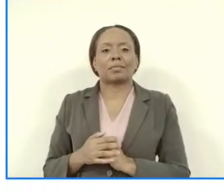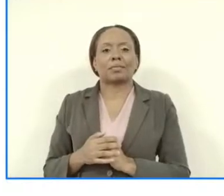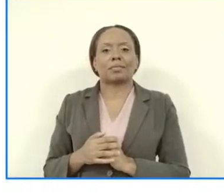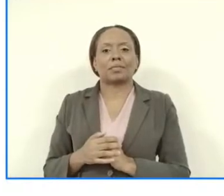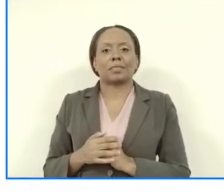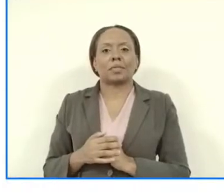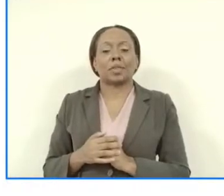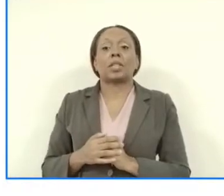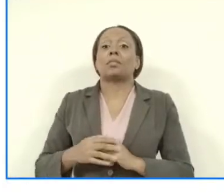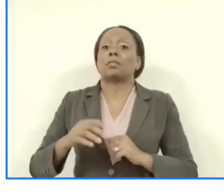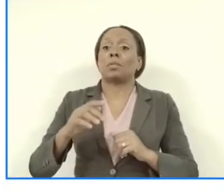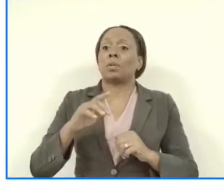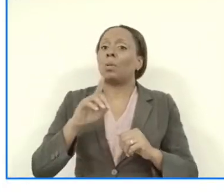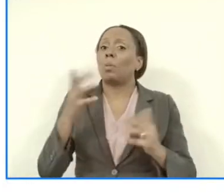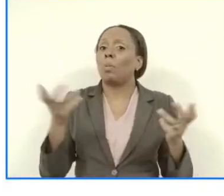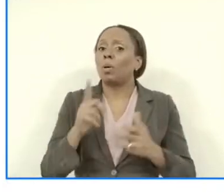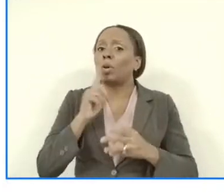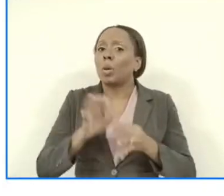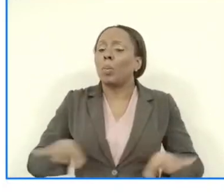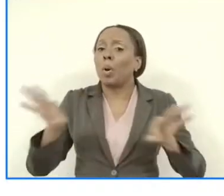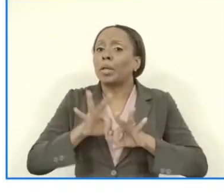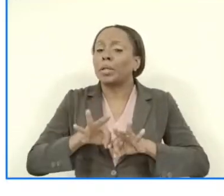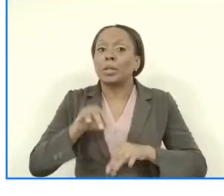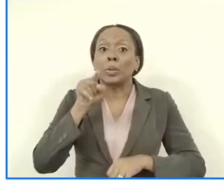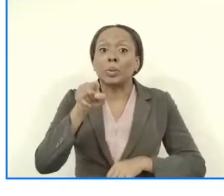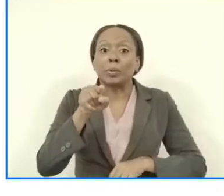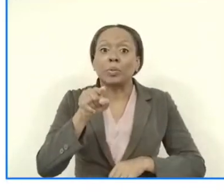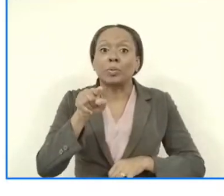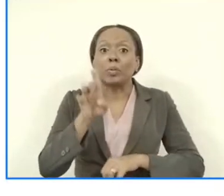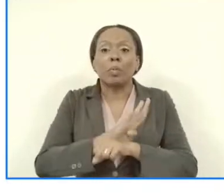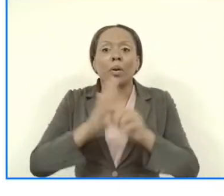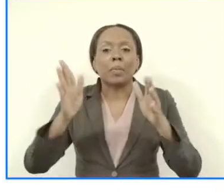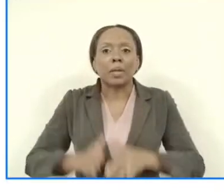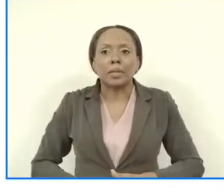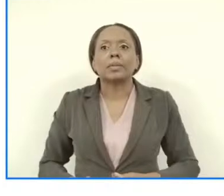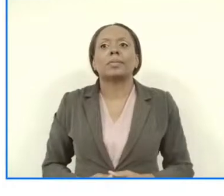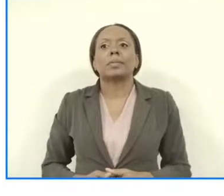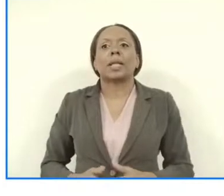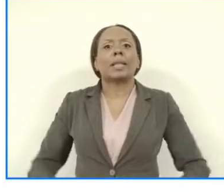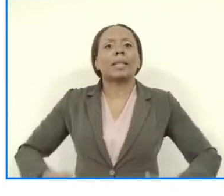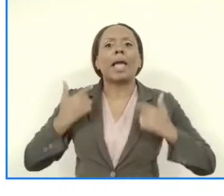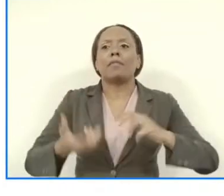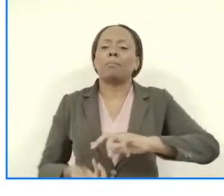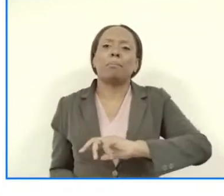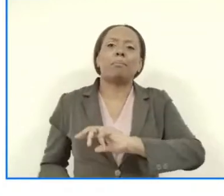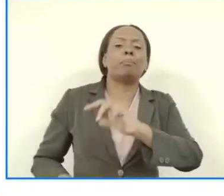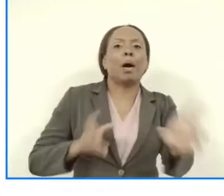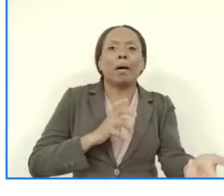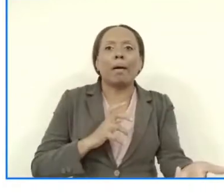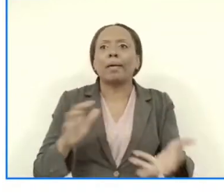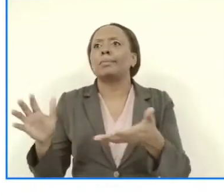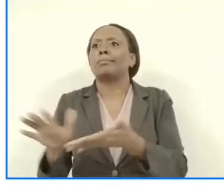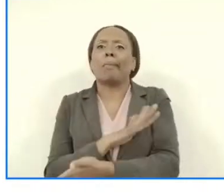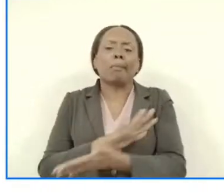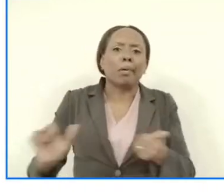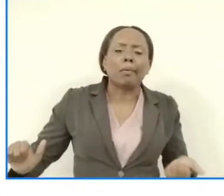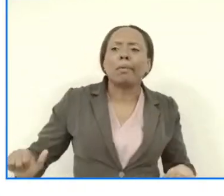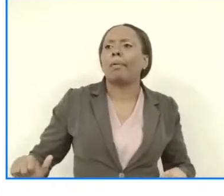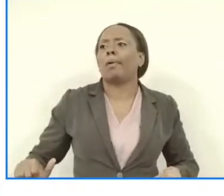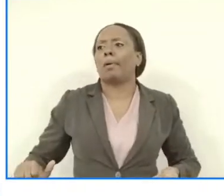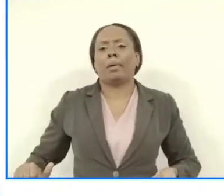of Barbados. We have had disruption, we have had dislocation, we have had